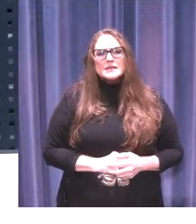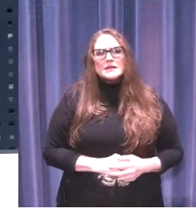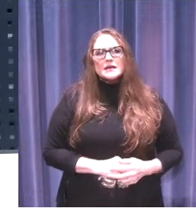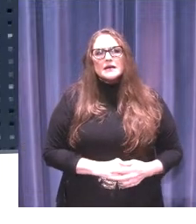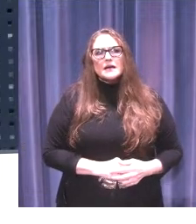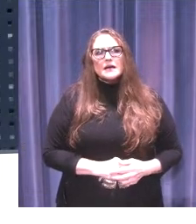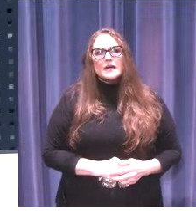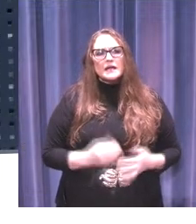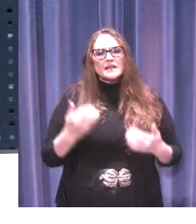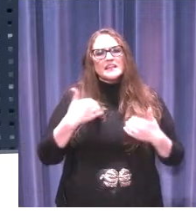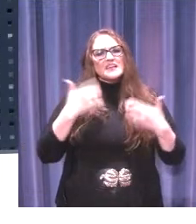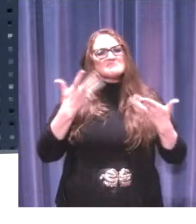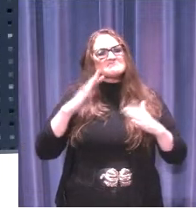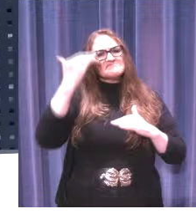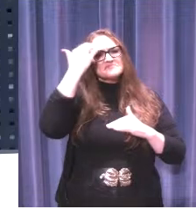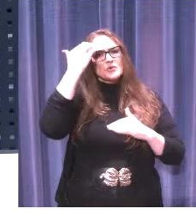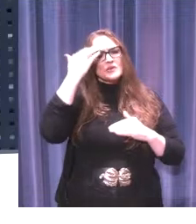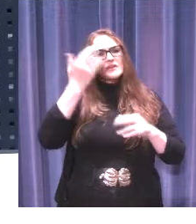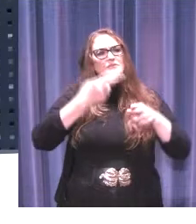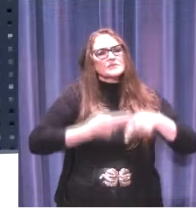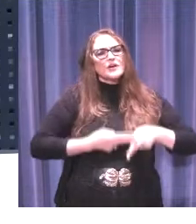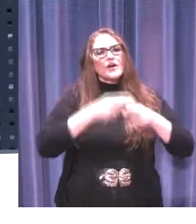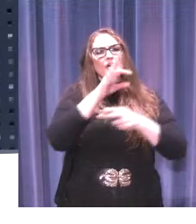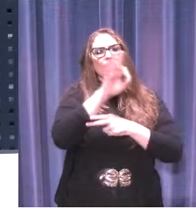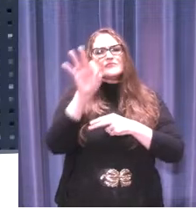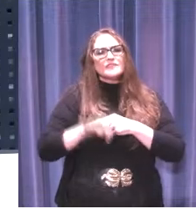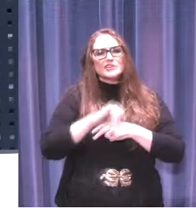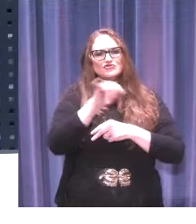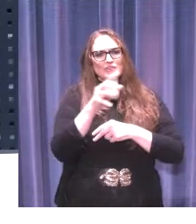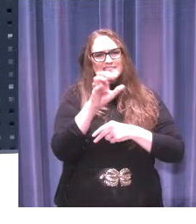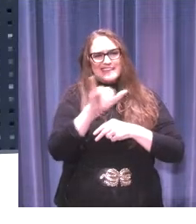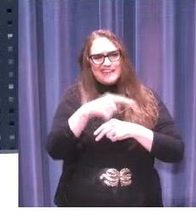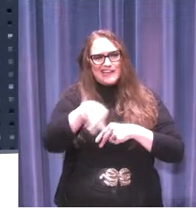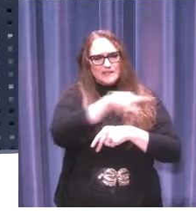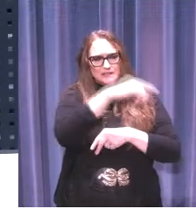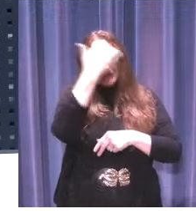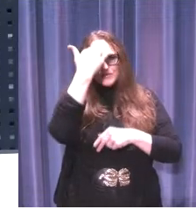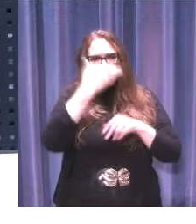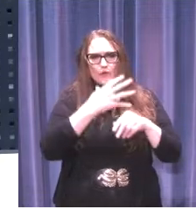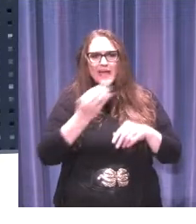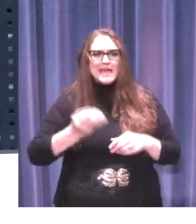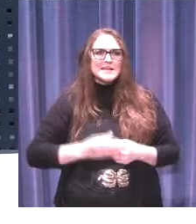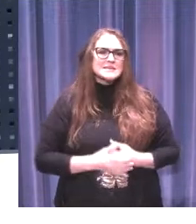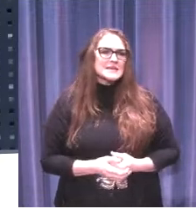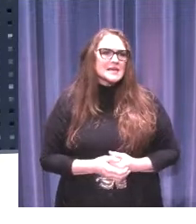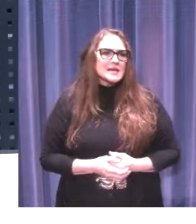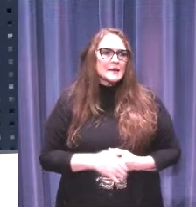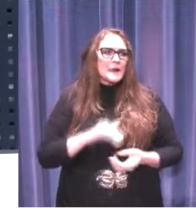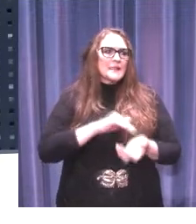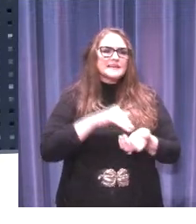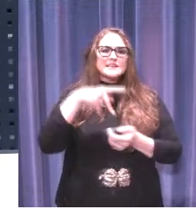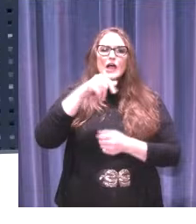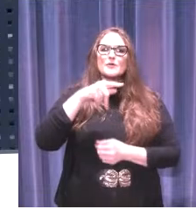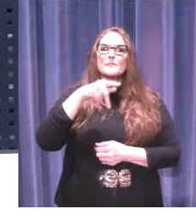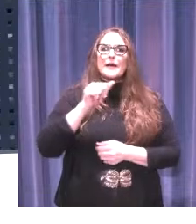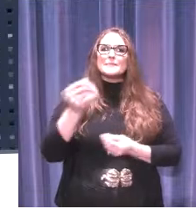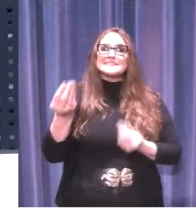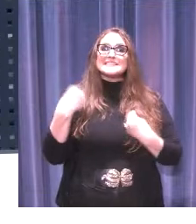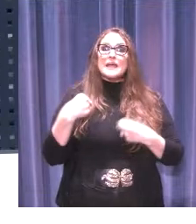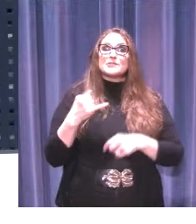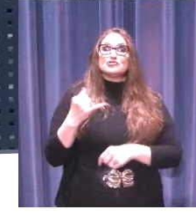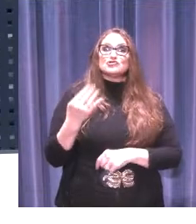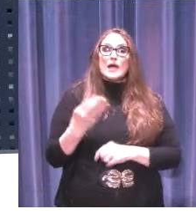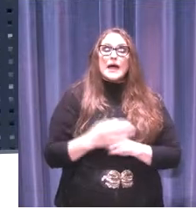it had been known as Flint JC, of course, as you all know, and so Dr. Pappas gave me the job